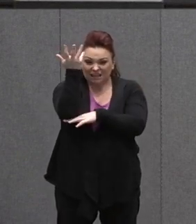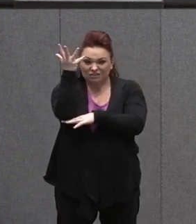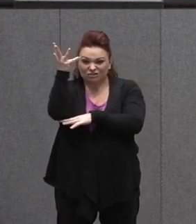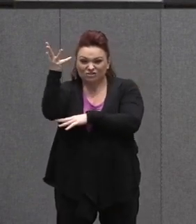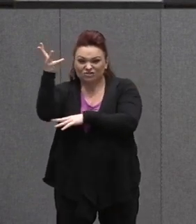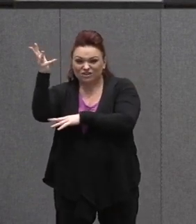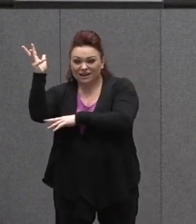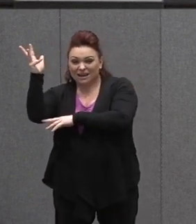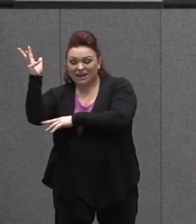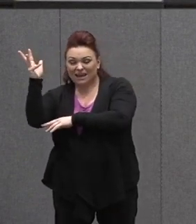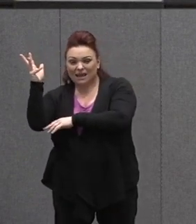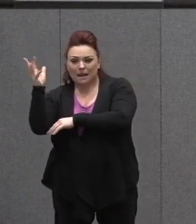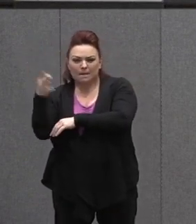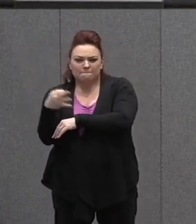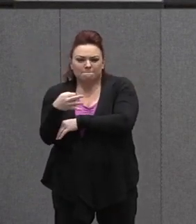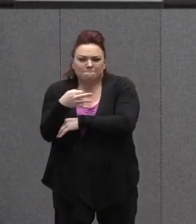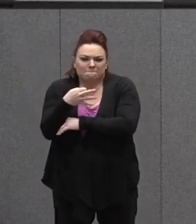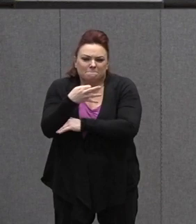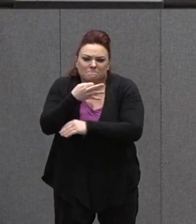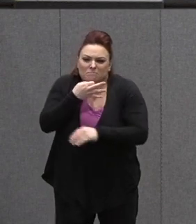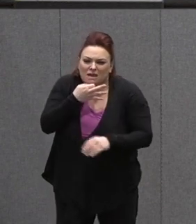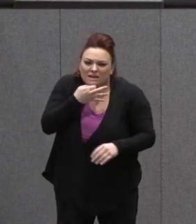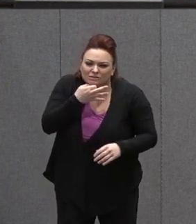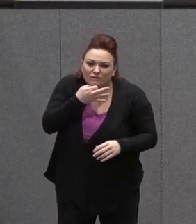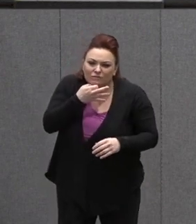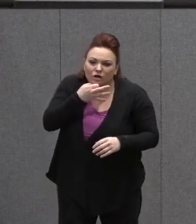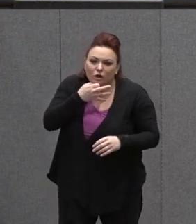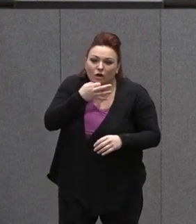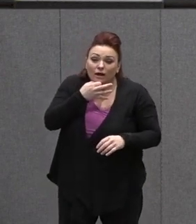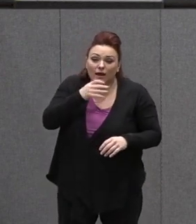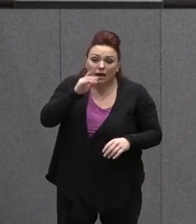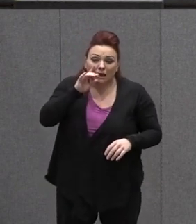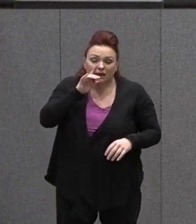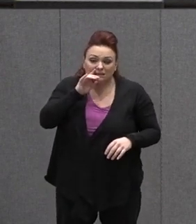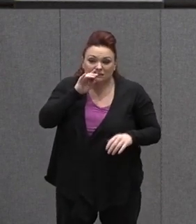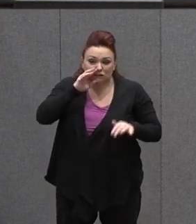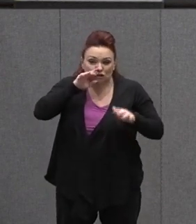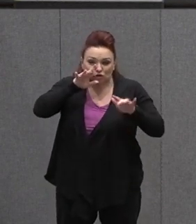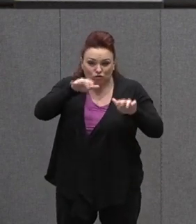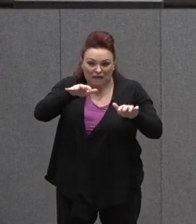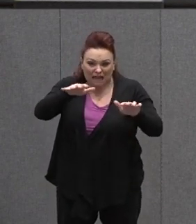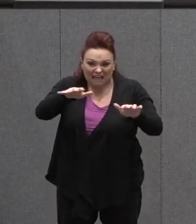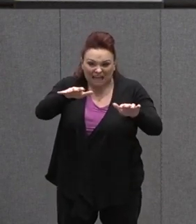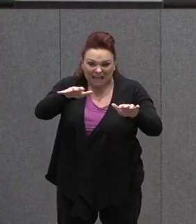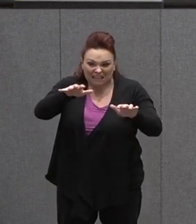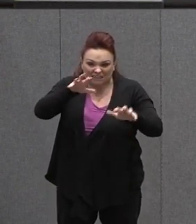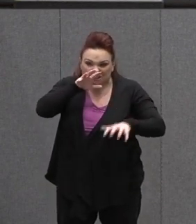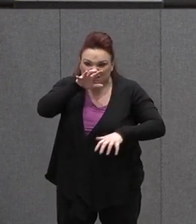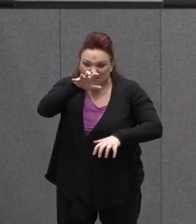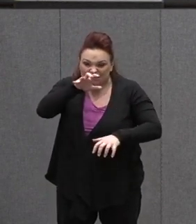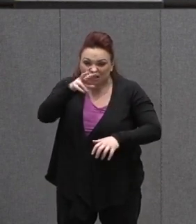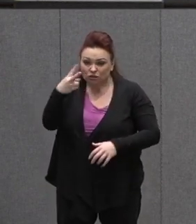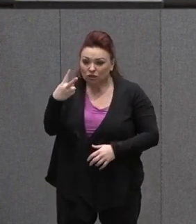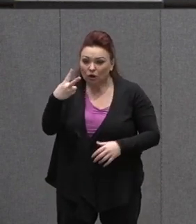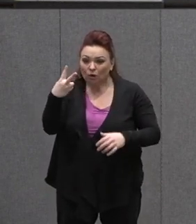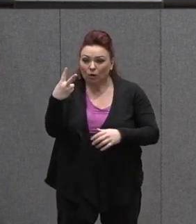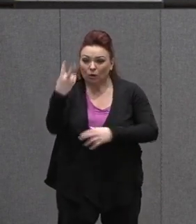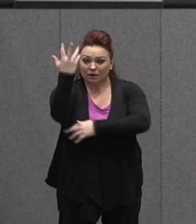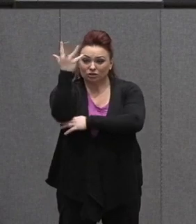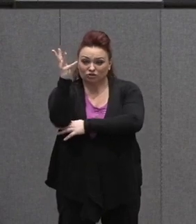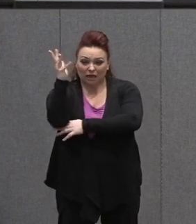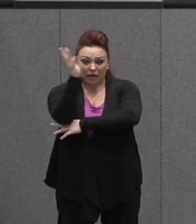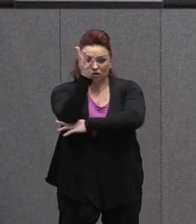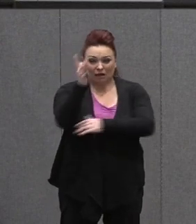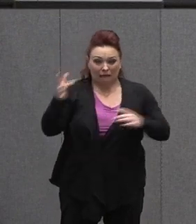Wow, it's a dragon and it uses two trees connected together. Again,